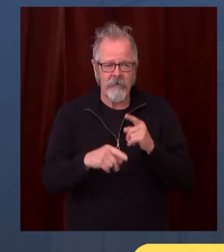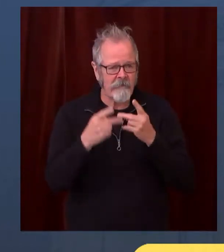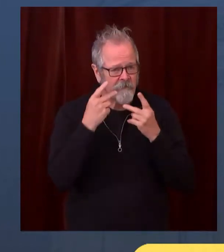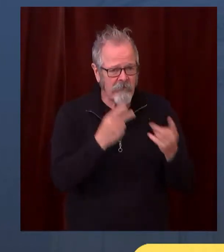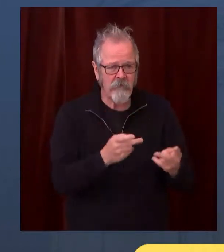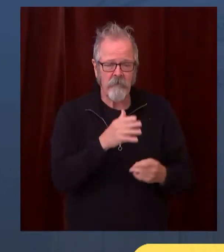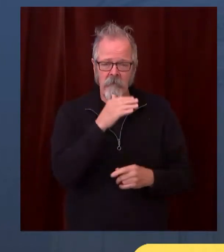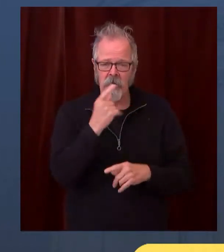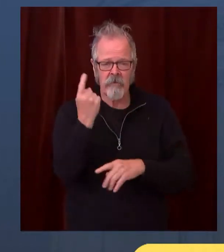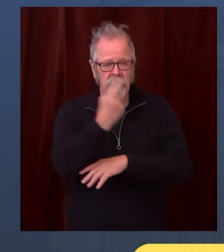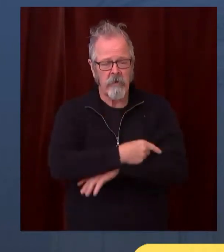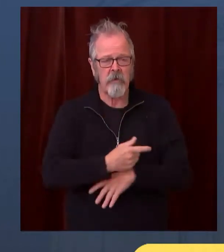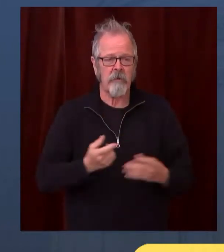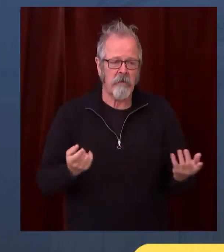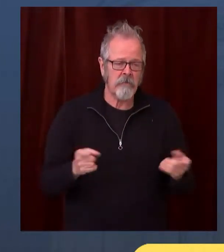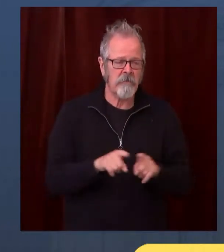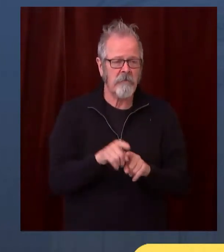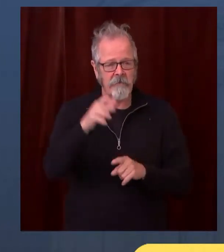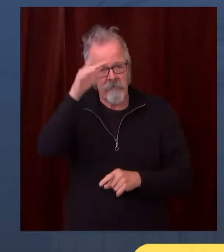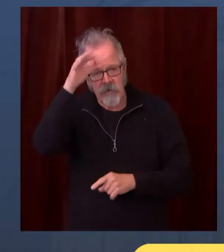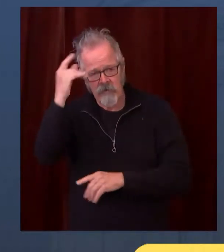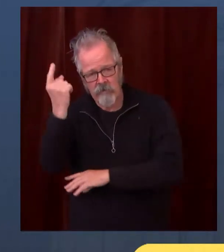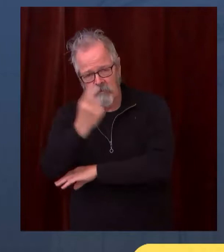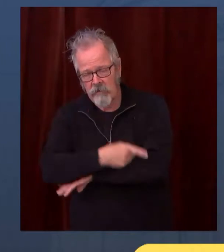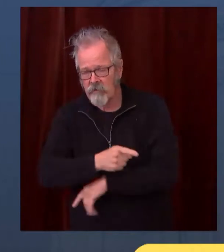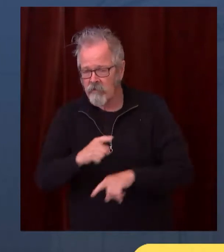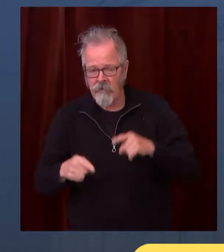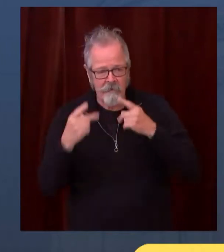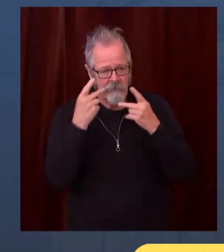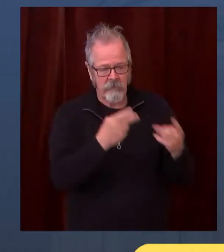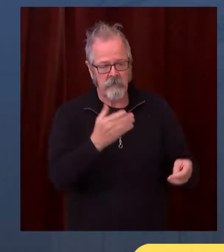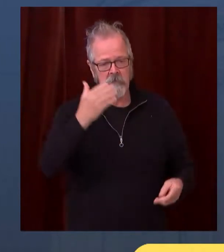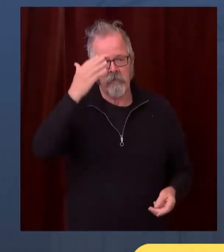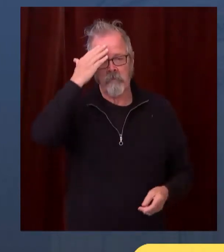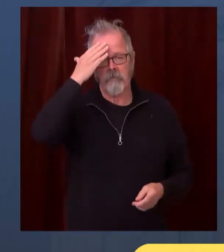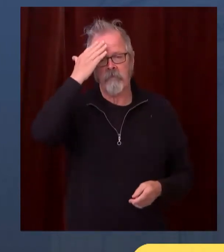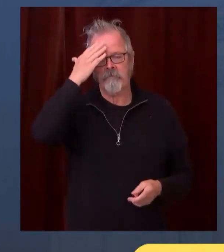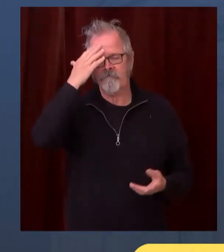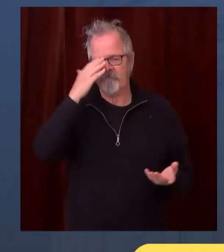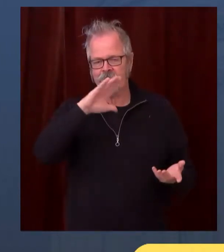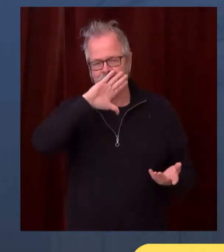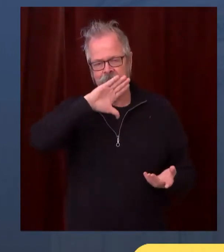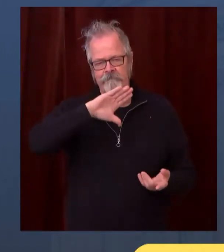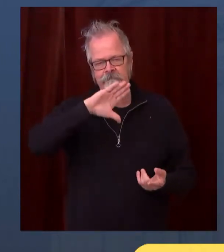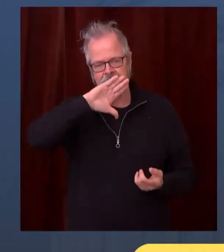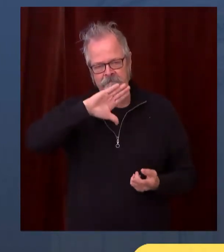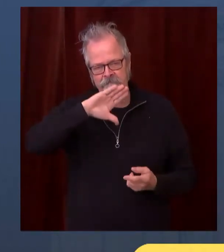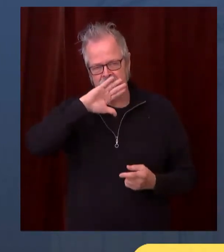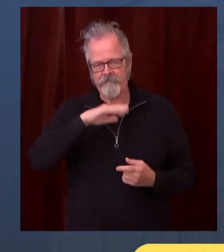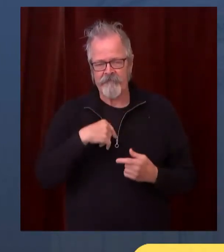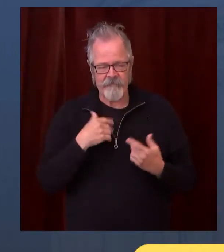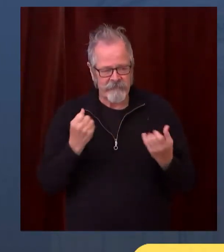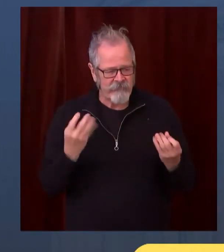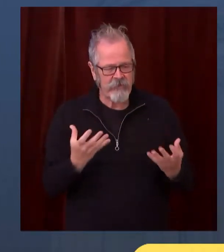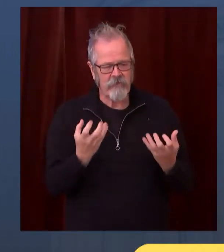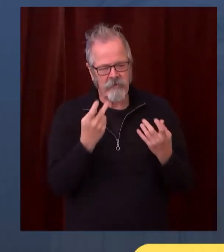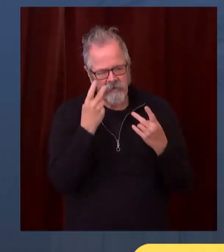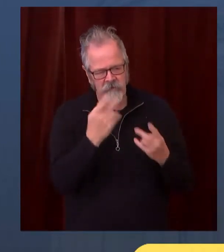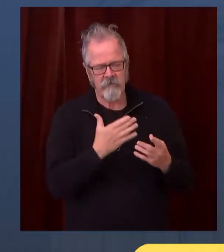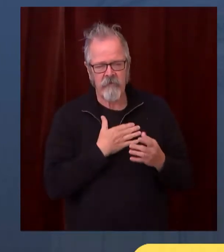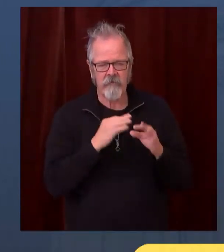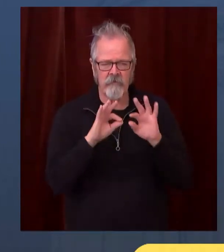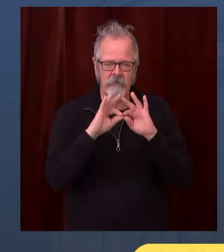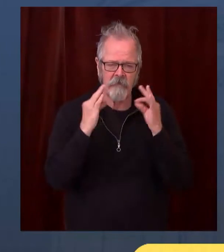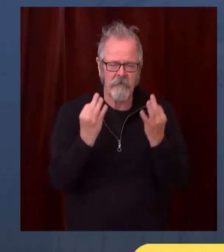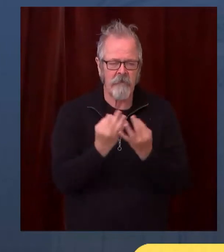Father's Day. They've missed seeing their friends and their relatives. And this has been extremely difficult for people in